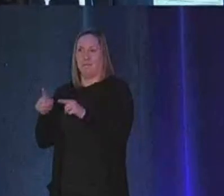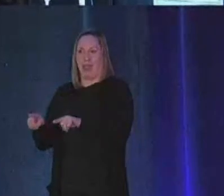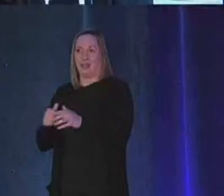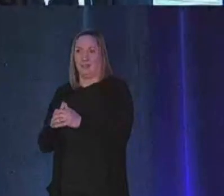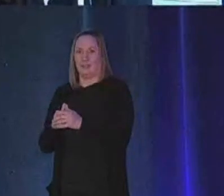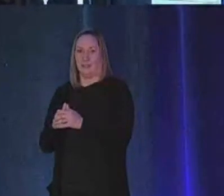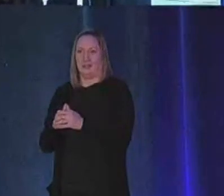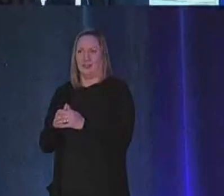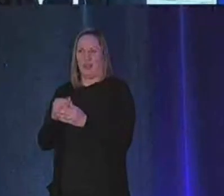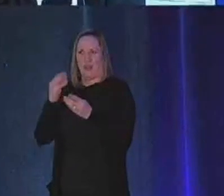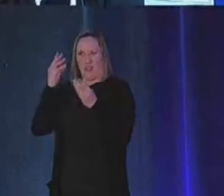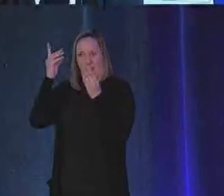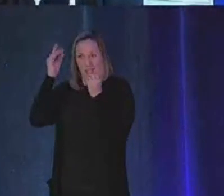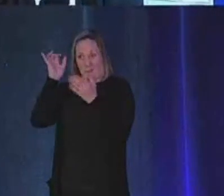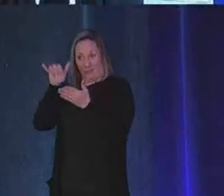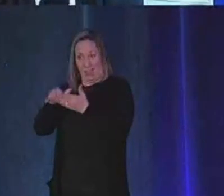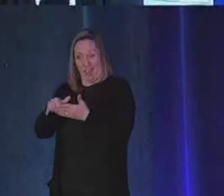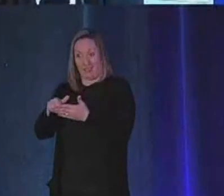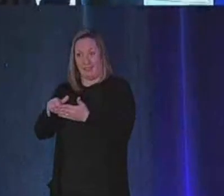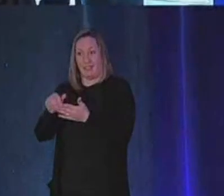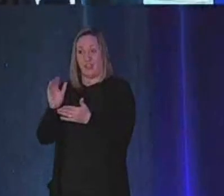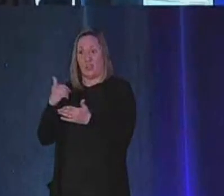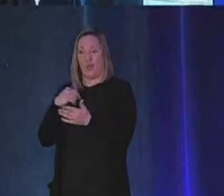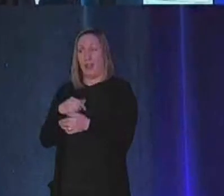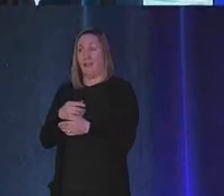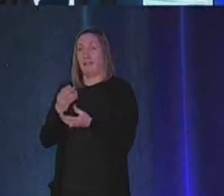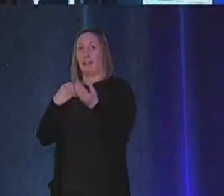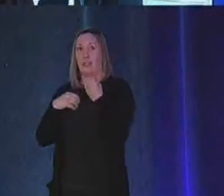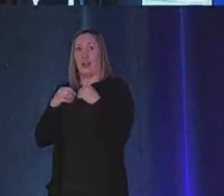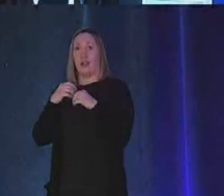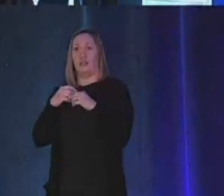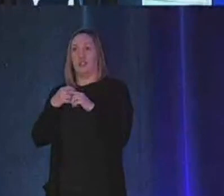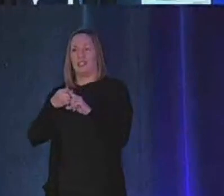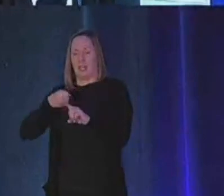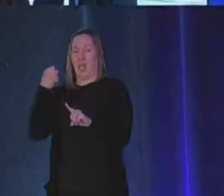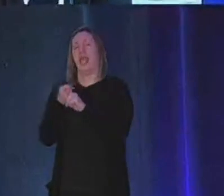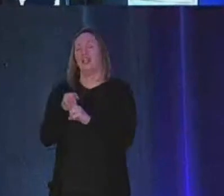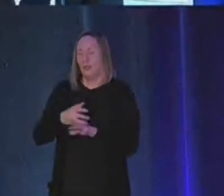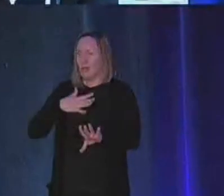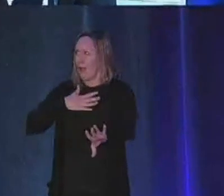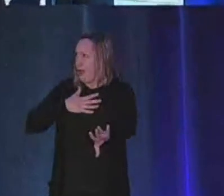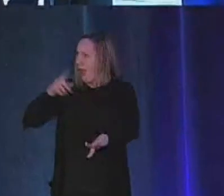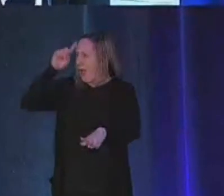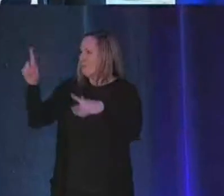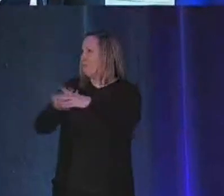Take that in. You mean you're going to have lunch and it's going to hit you like,